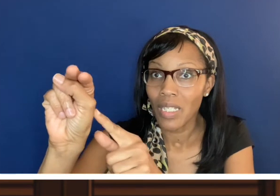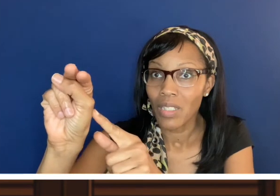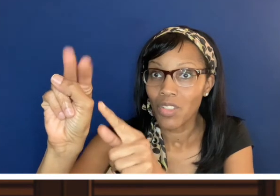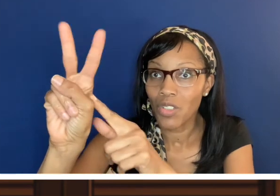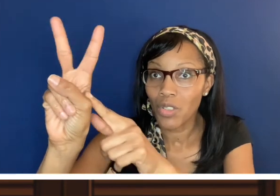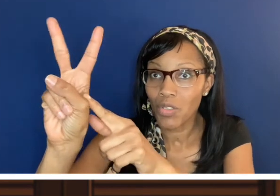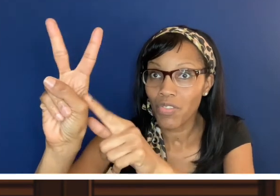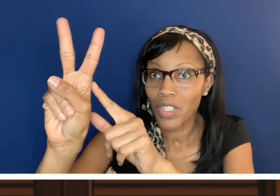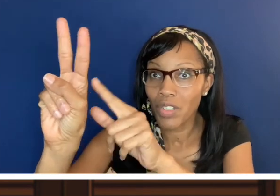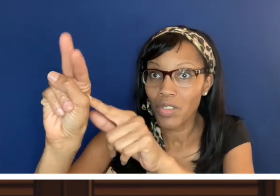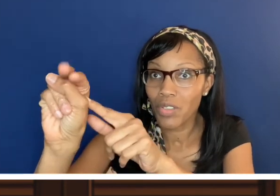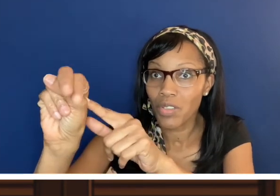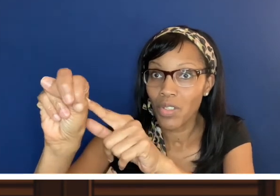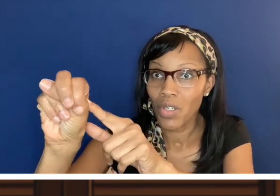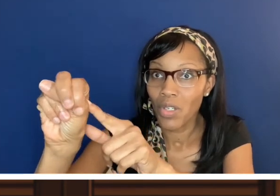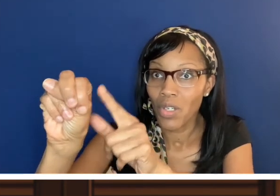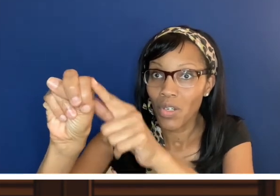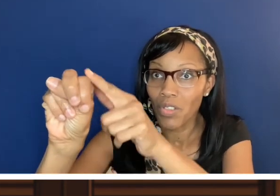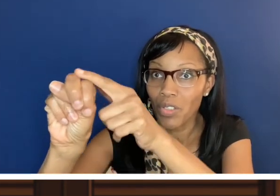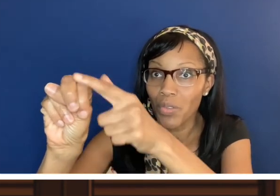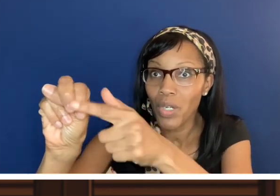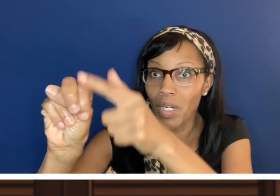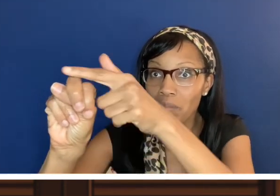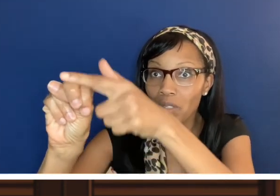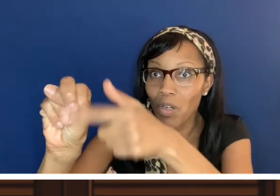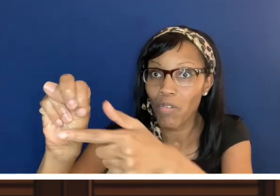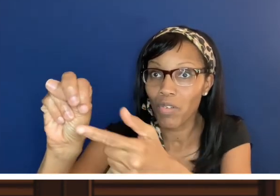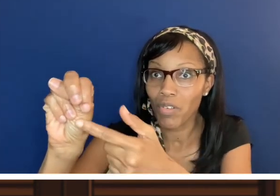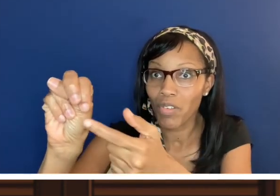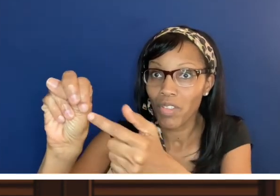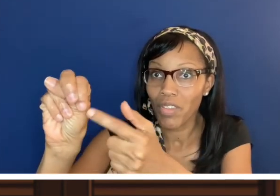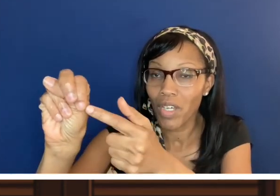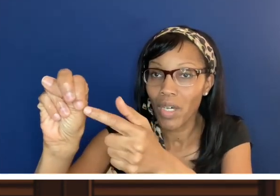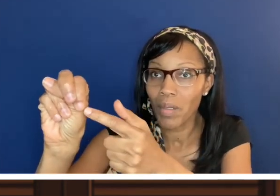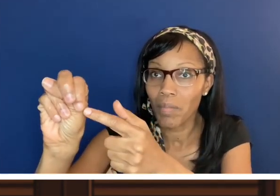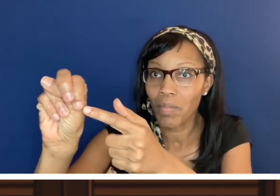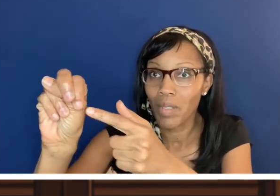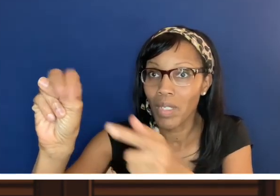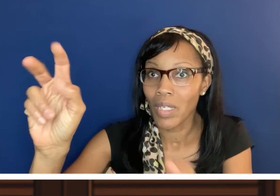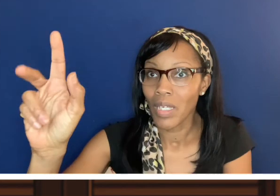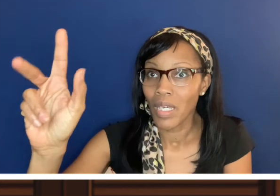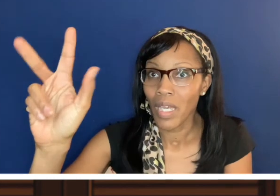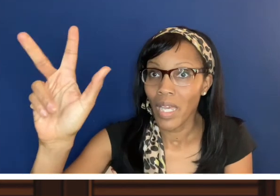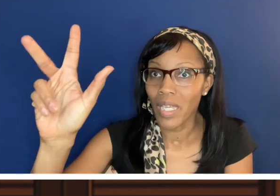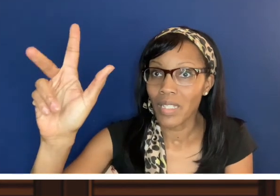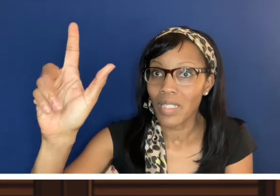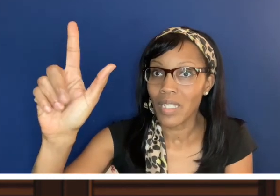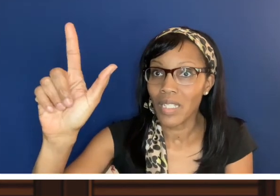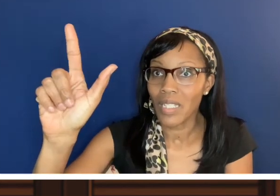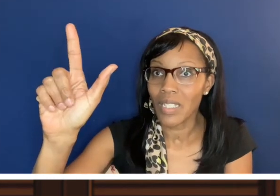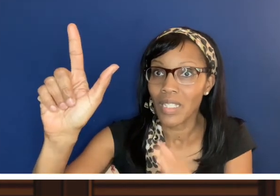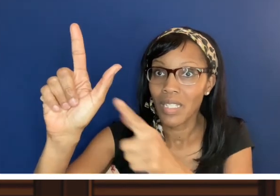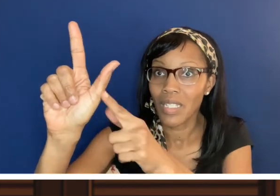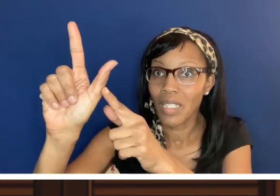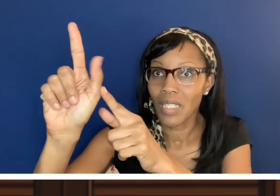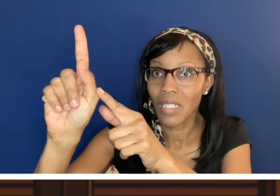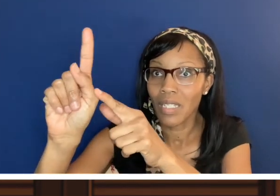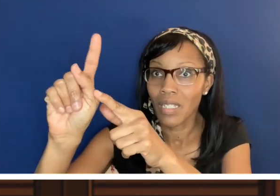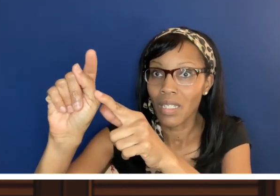N. 2 fingers or 2 humps over the thumb. And T.